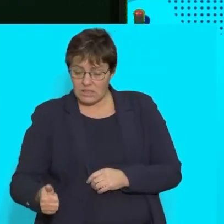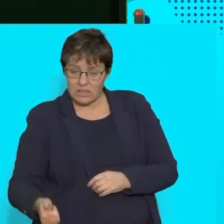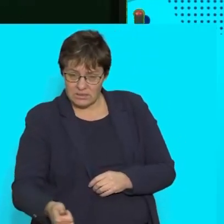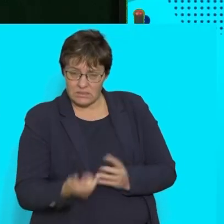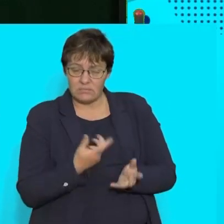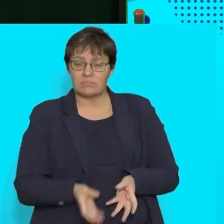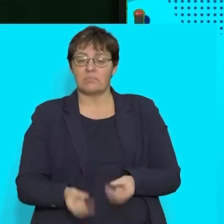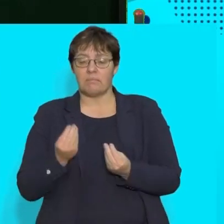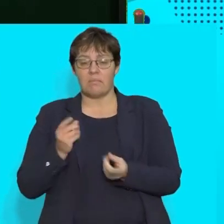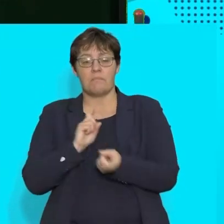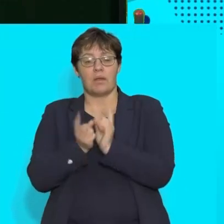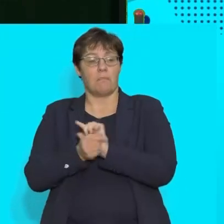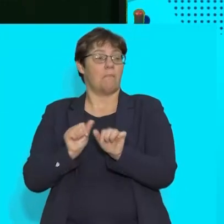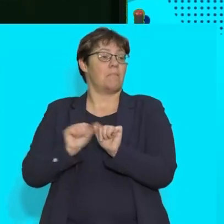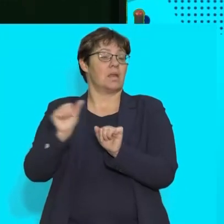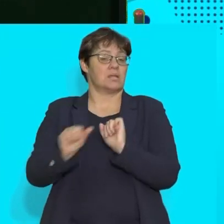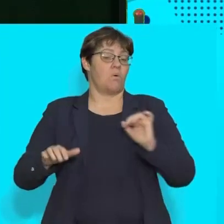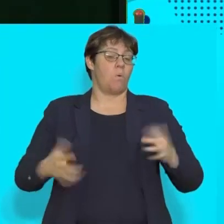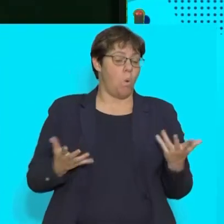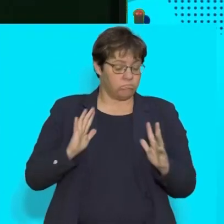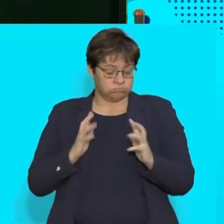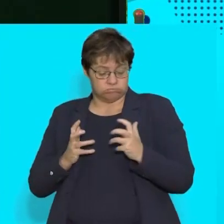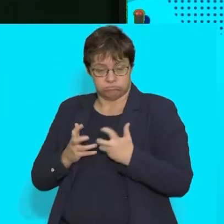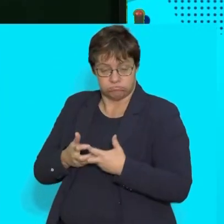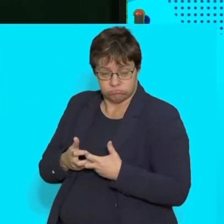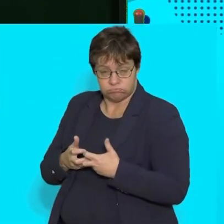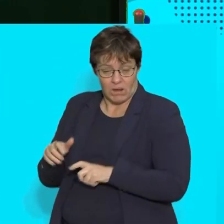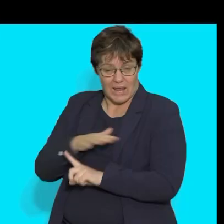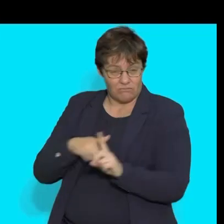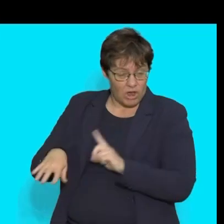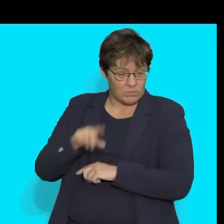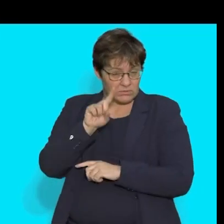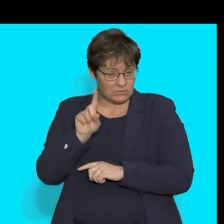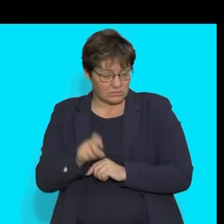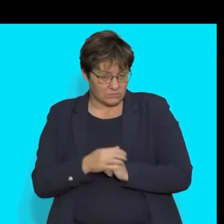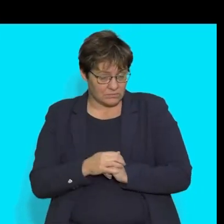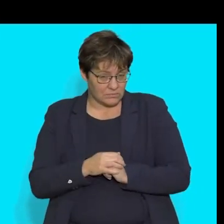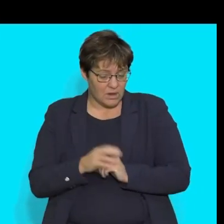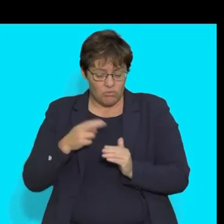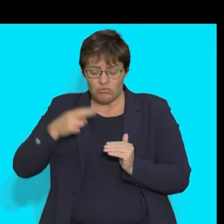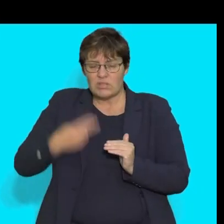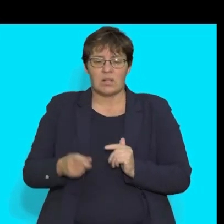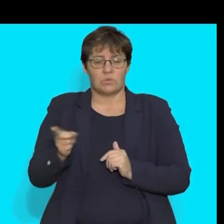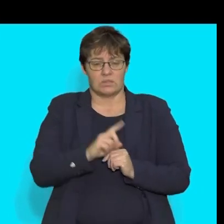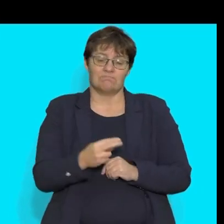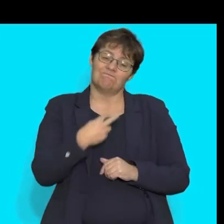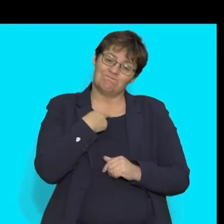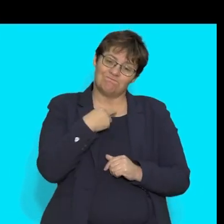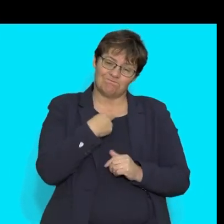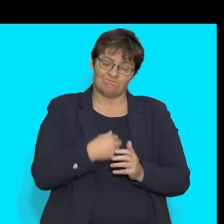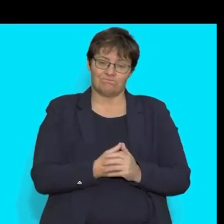eventually leading to them becoming better or better suited to the environment? And so what was the result of this? And